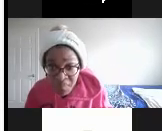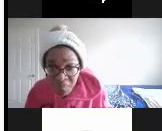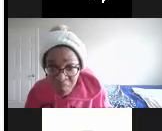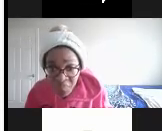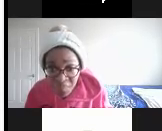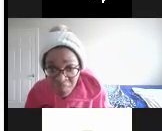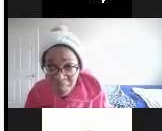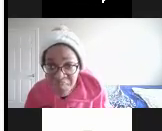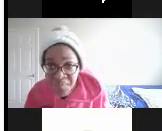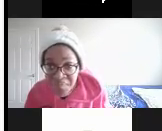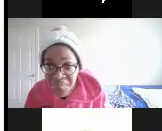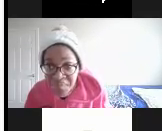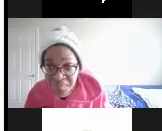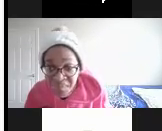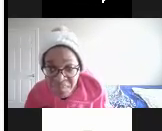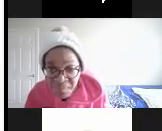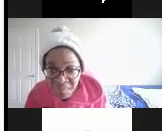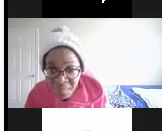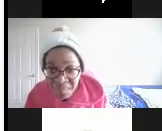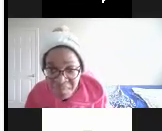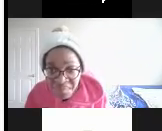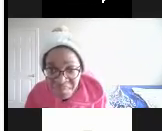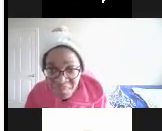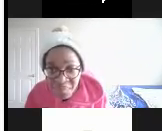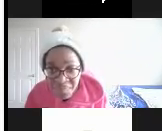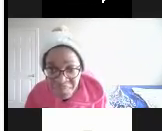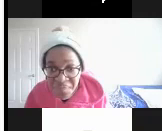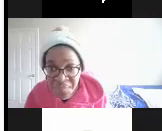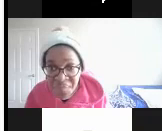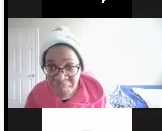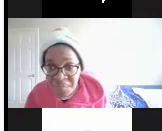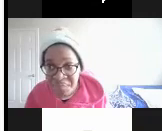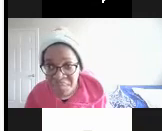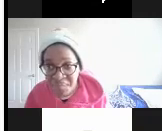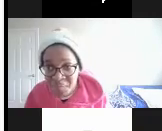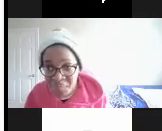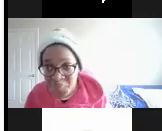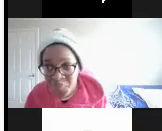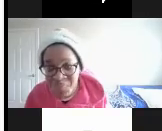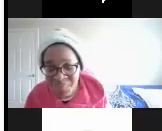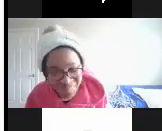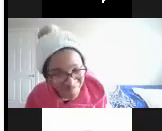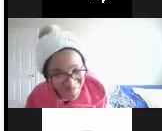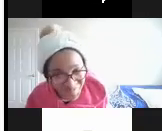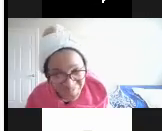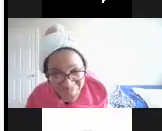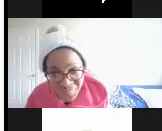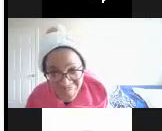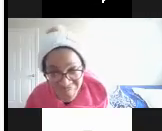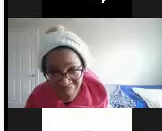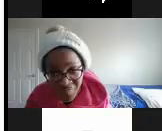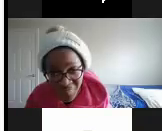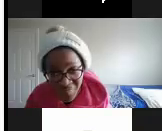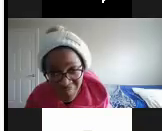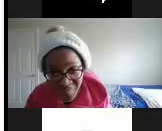I believe Serena is going to tell us about the next 2 events we have coming up. I'm going to give her a moment. Yeah, just